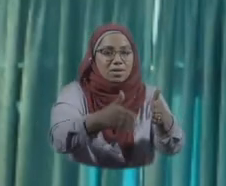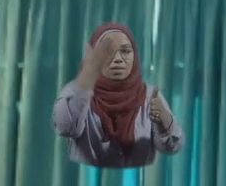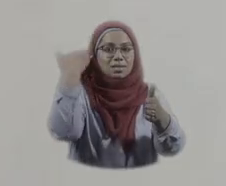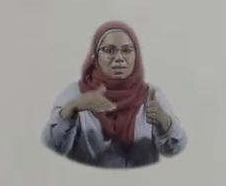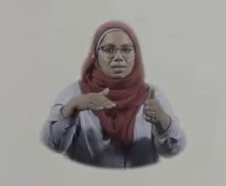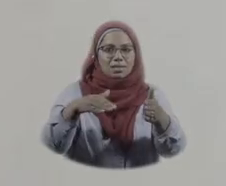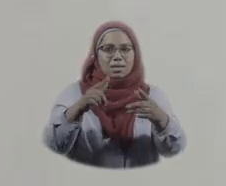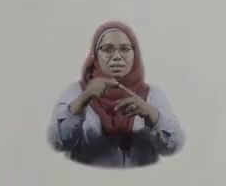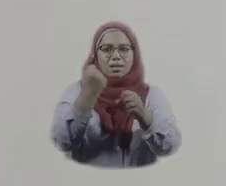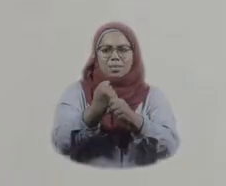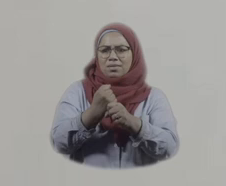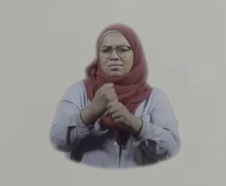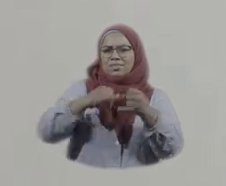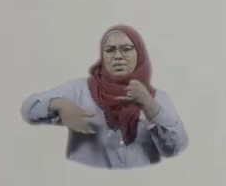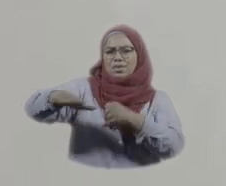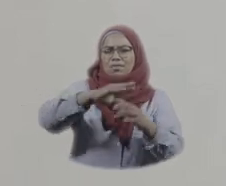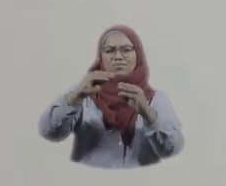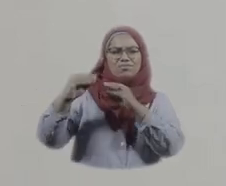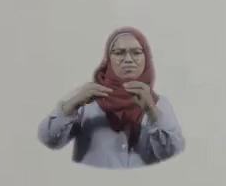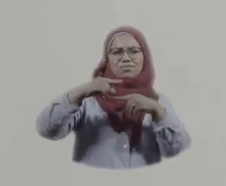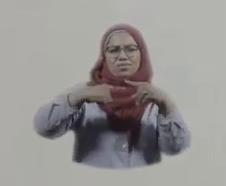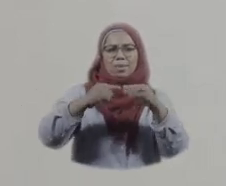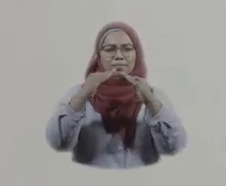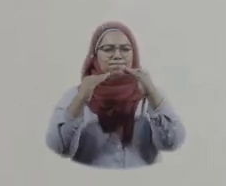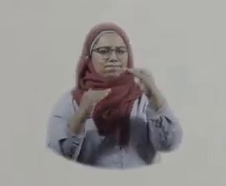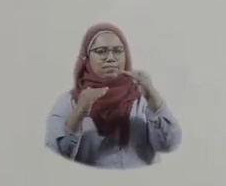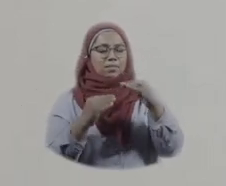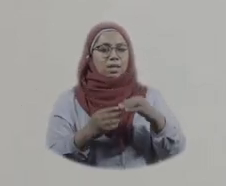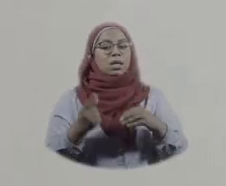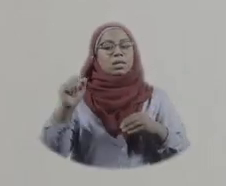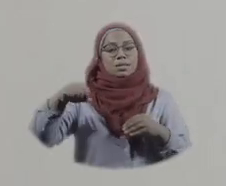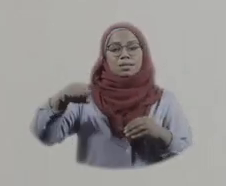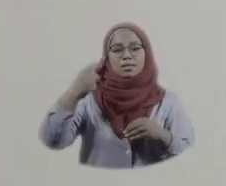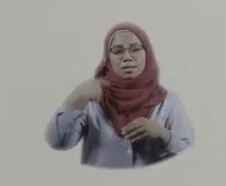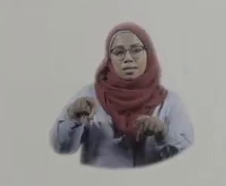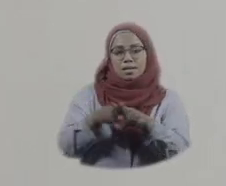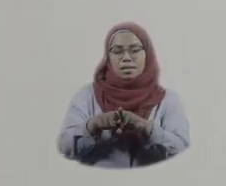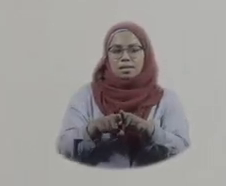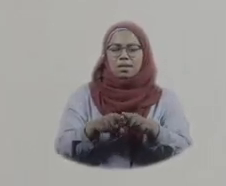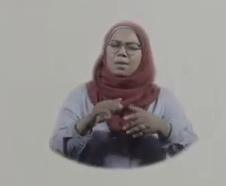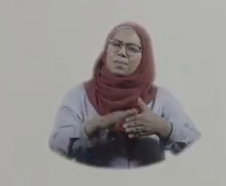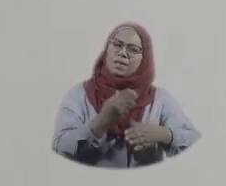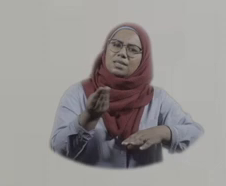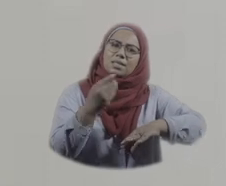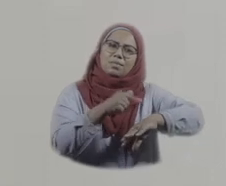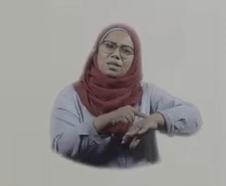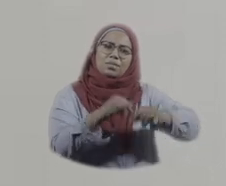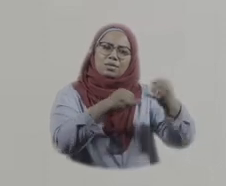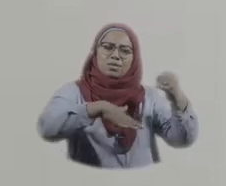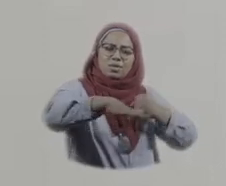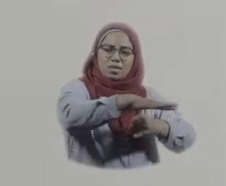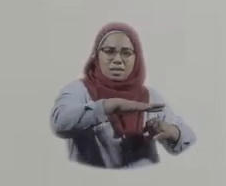men? Yes, I actually agree. Because sometimes the